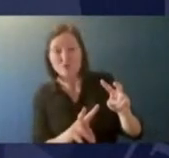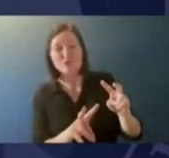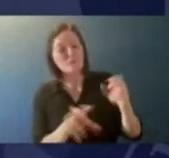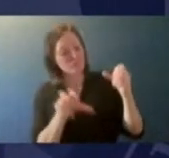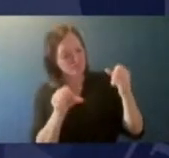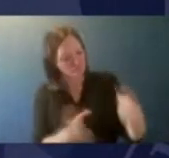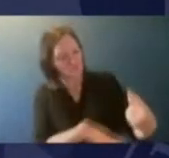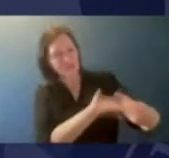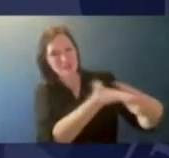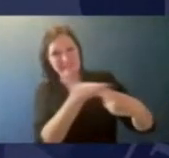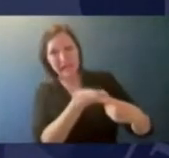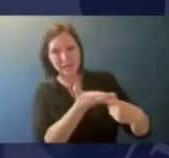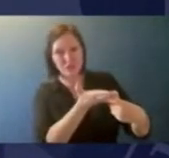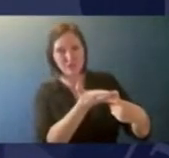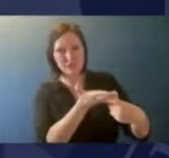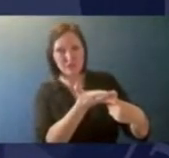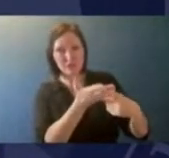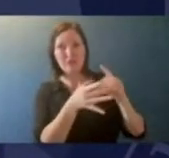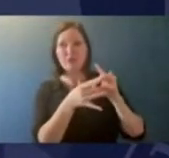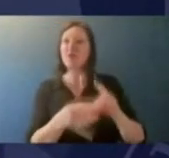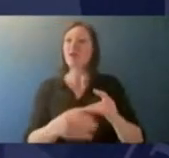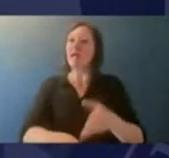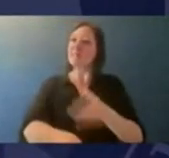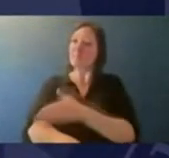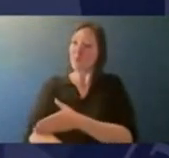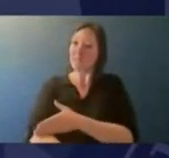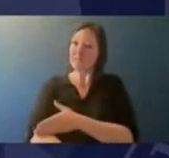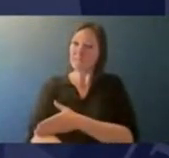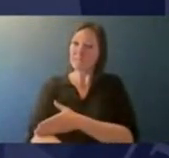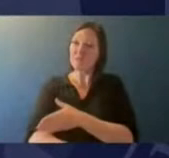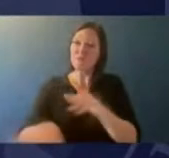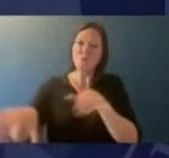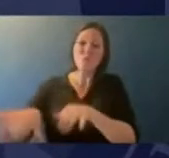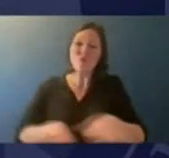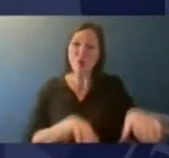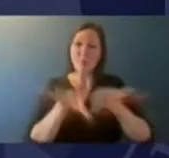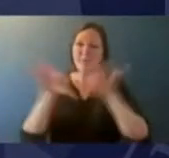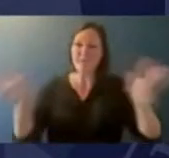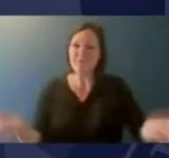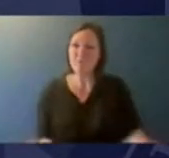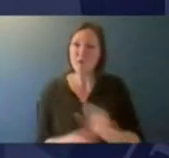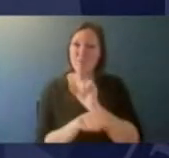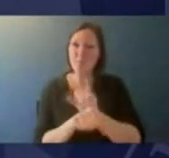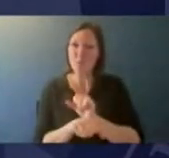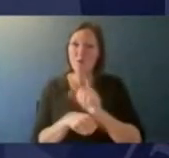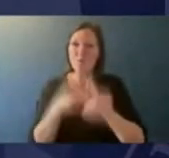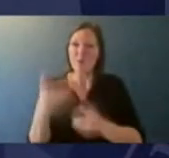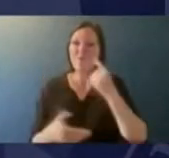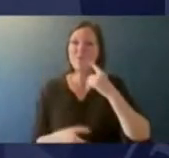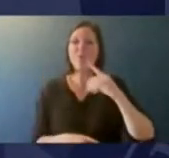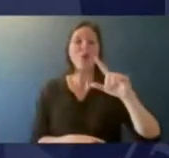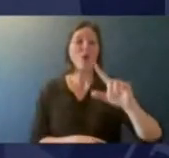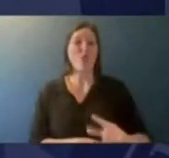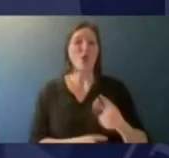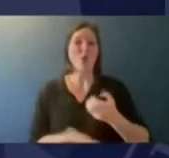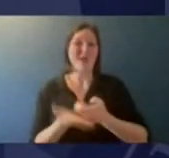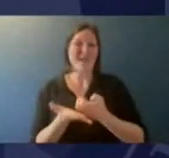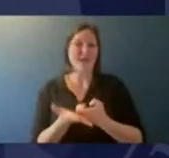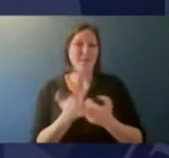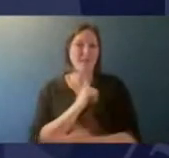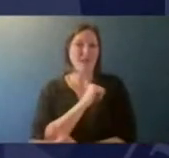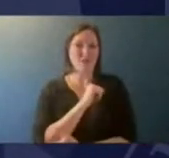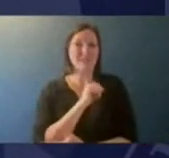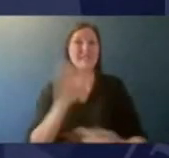robust discussion on improvements to the common framework process for low-income countries and the